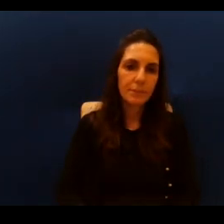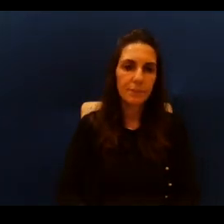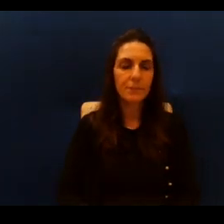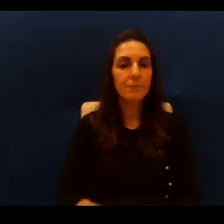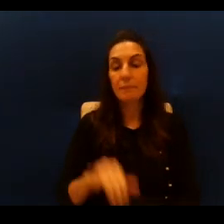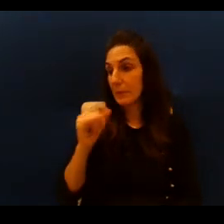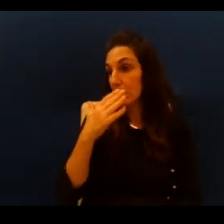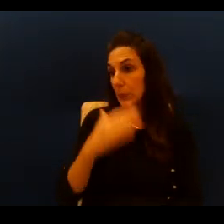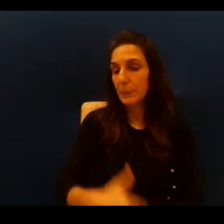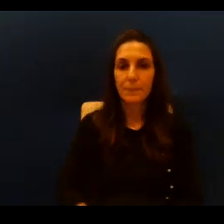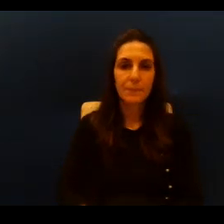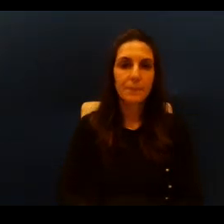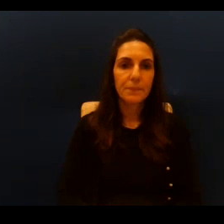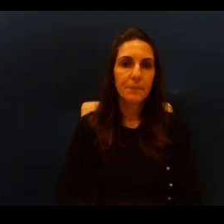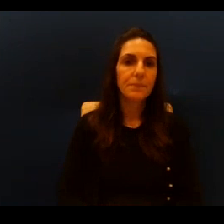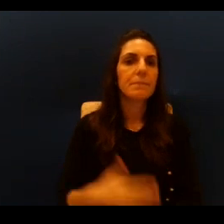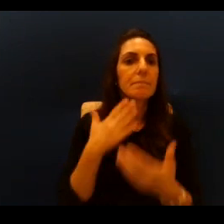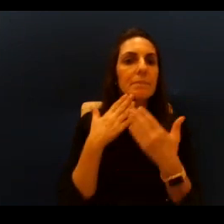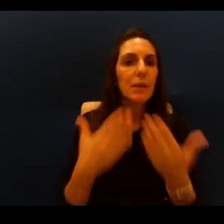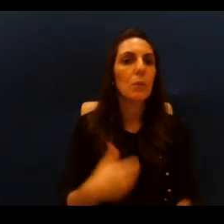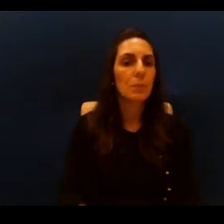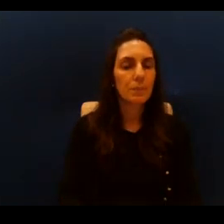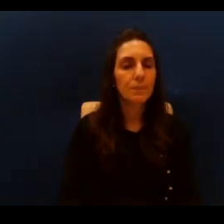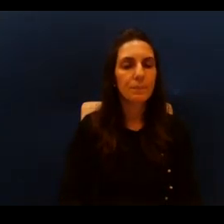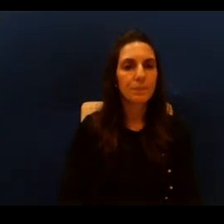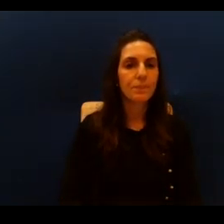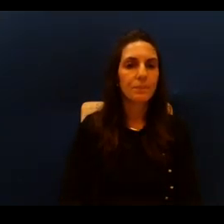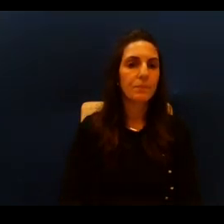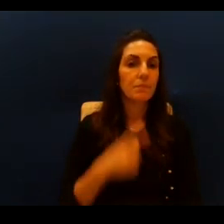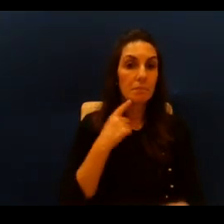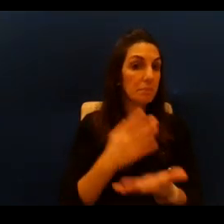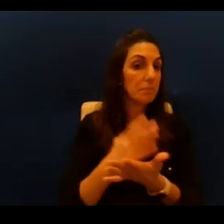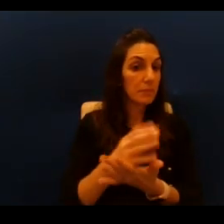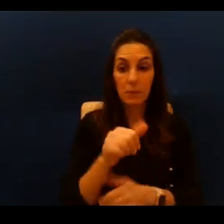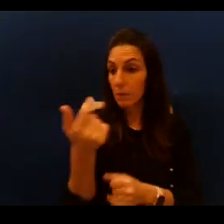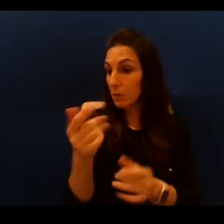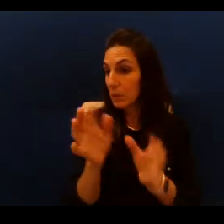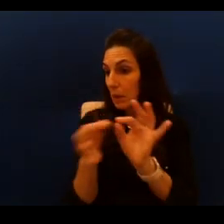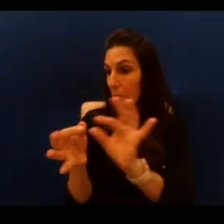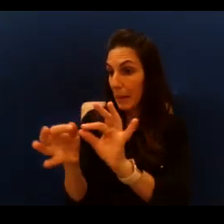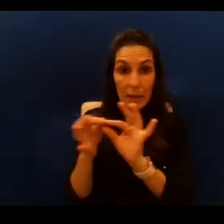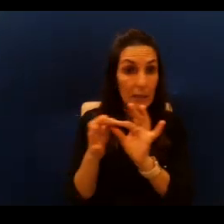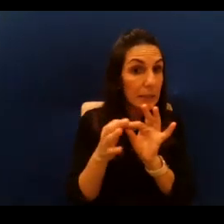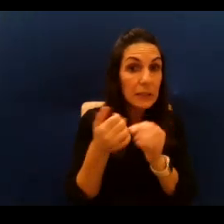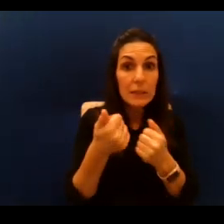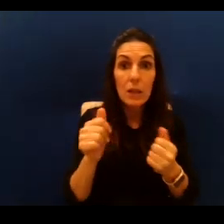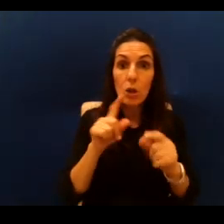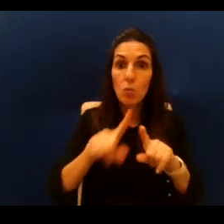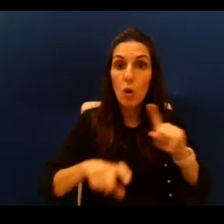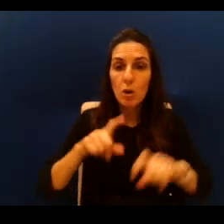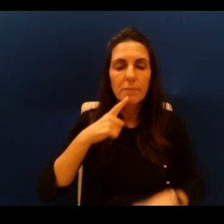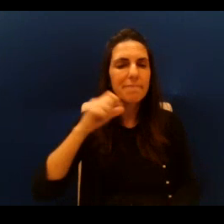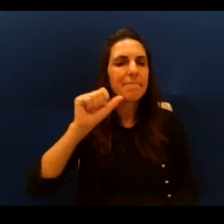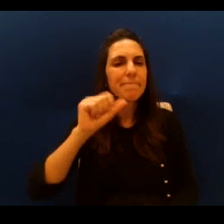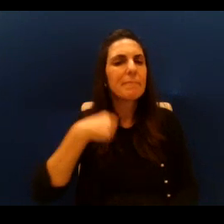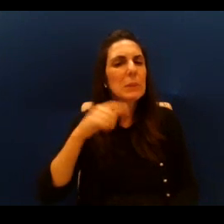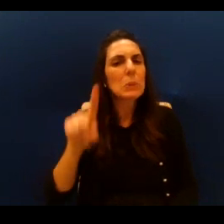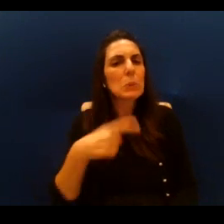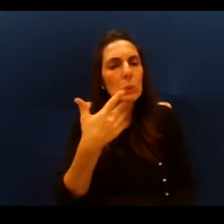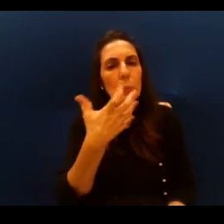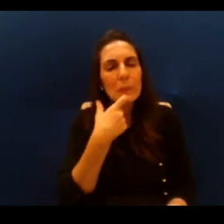good. Thank you. All right. Anything else from my colleagues? Questions or comments? Just saying that I